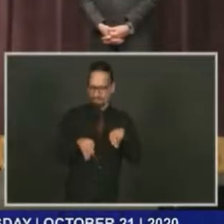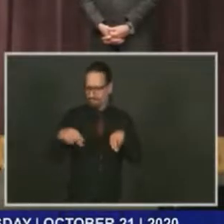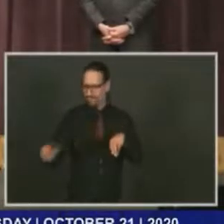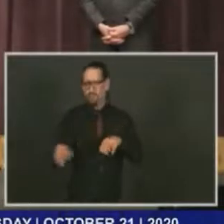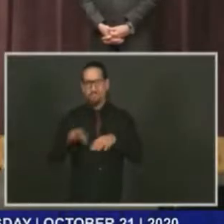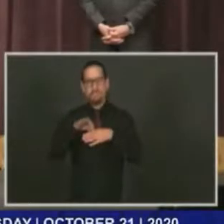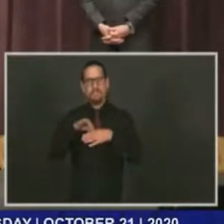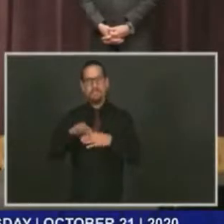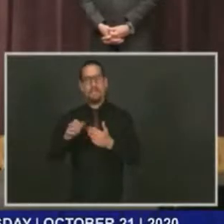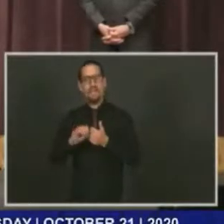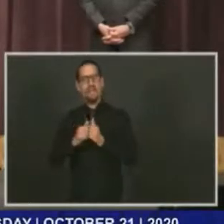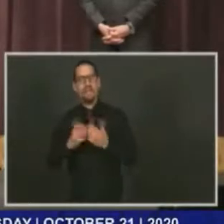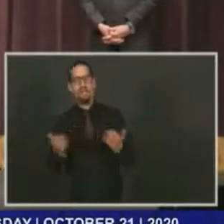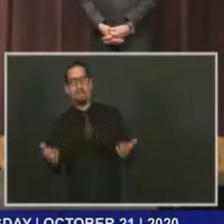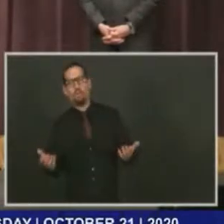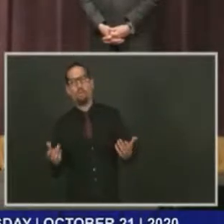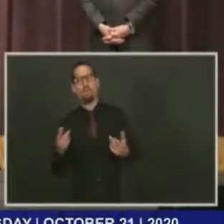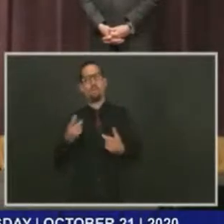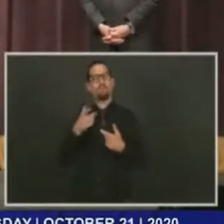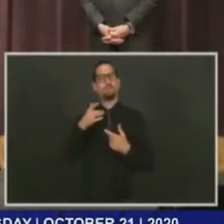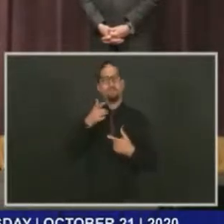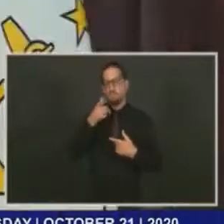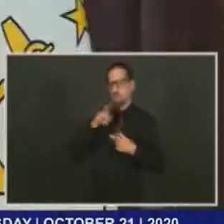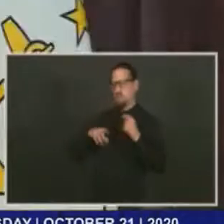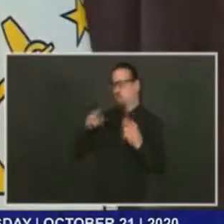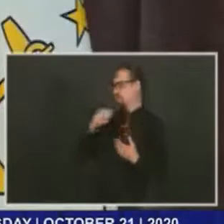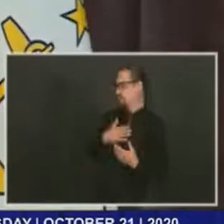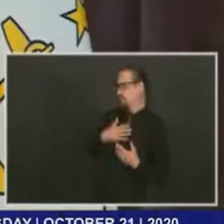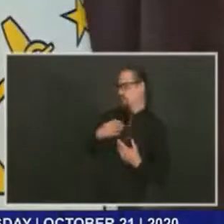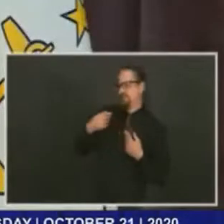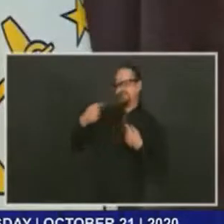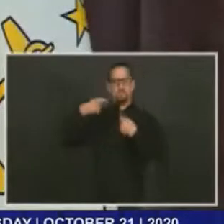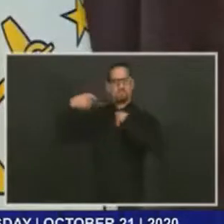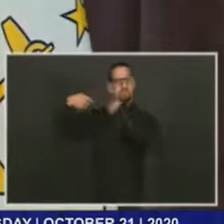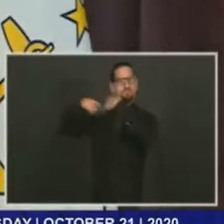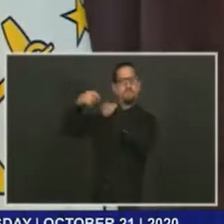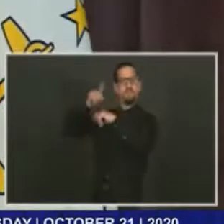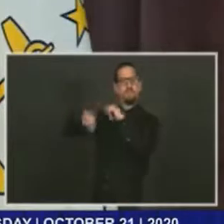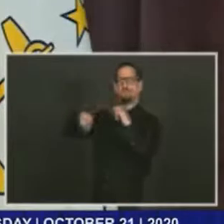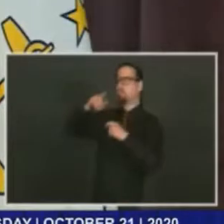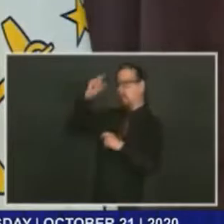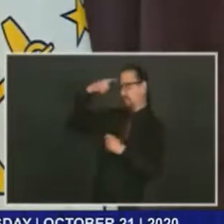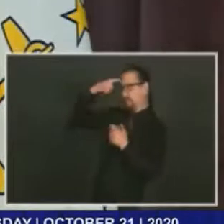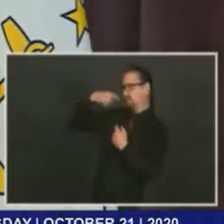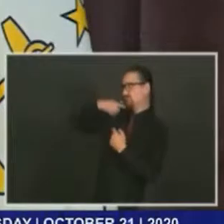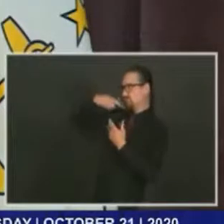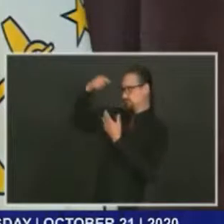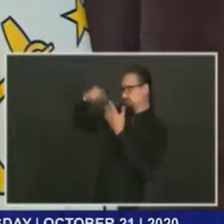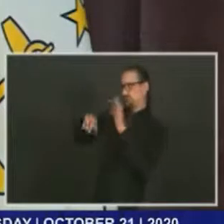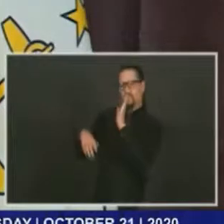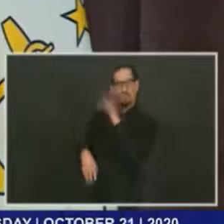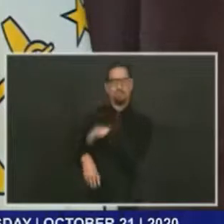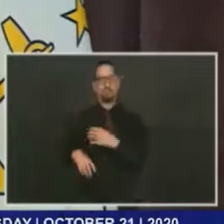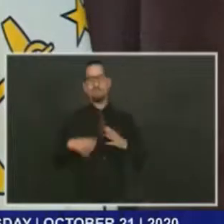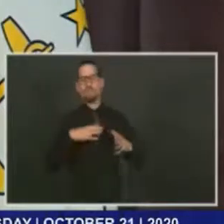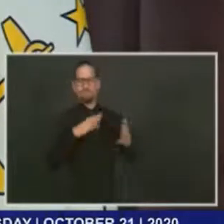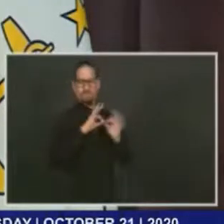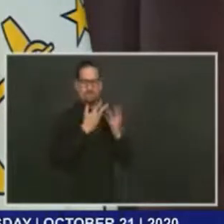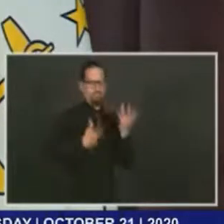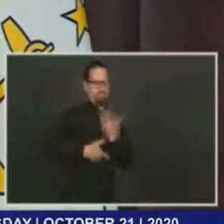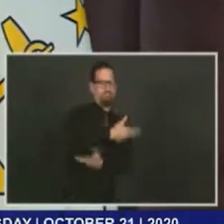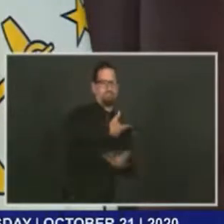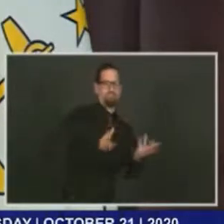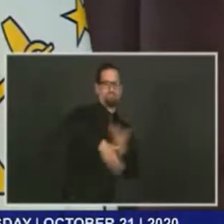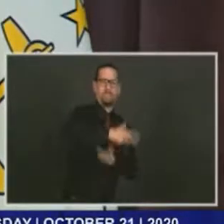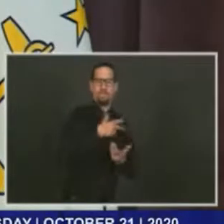regardless of what you say, you can't control the people I have in my house? Yeah. So a few things. There are